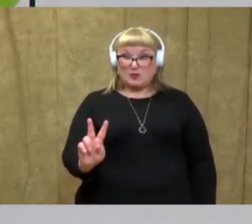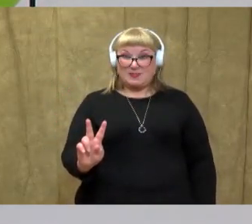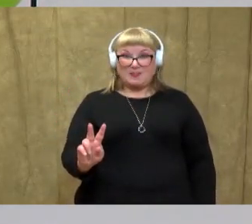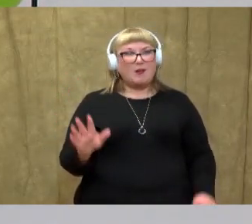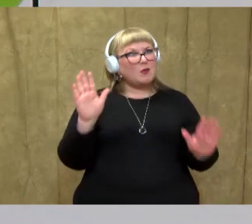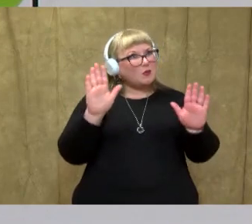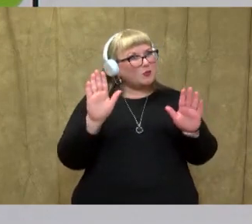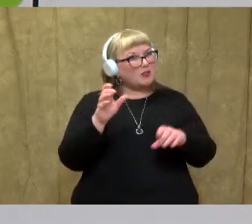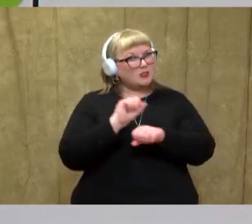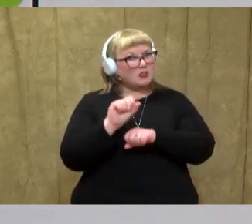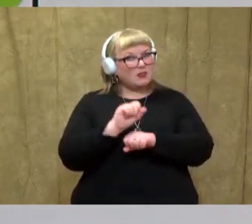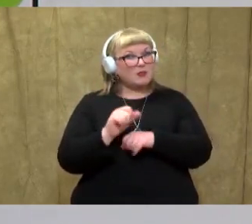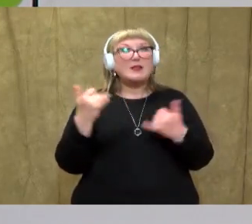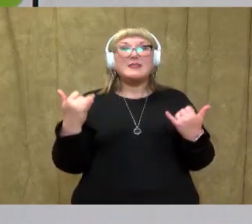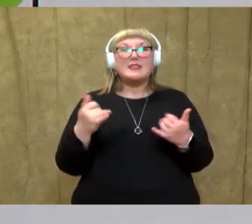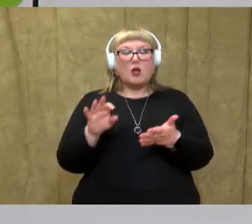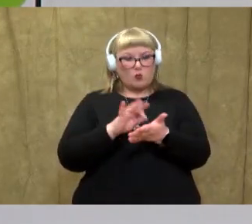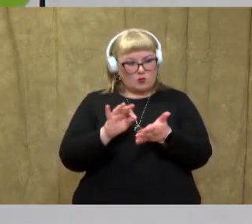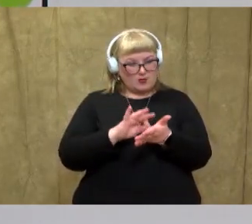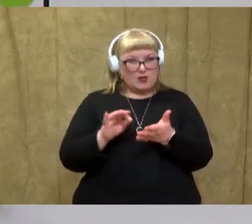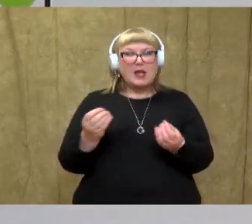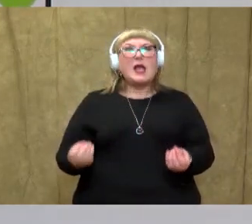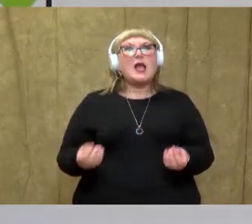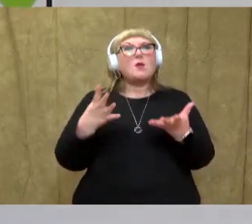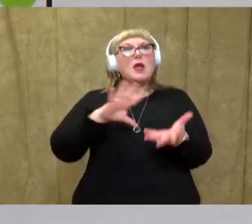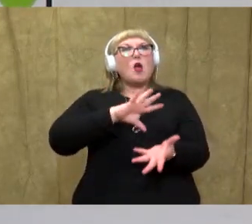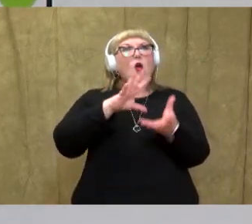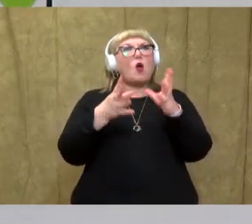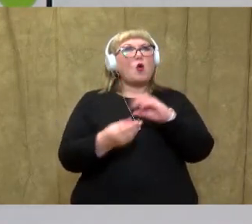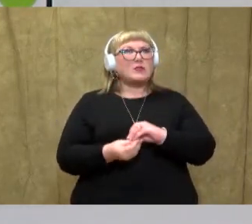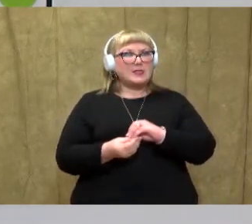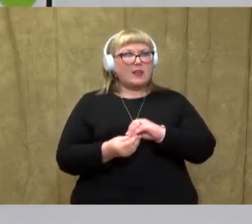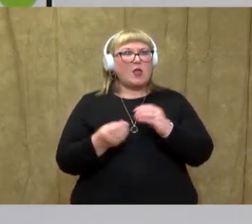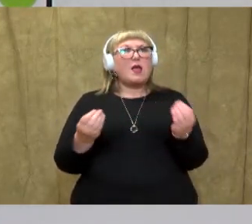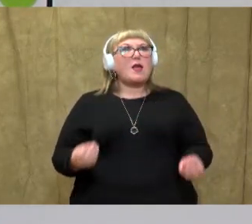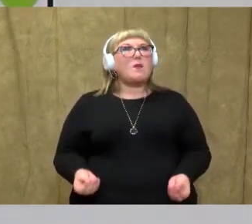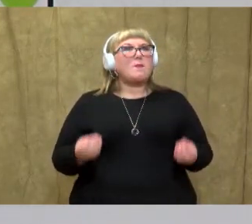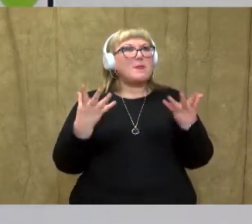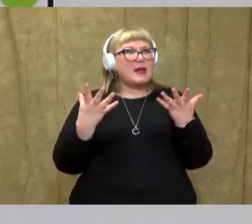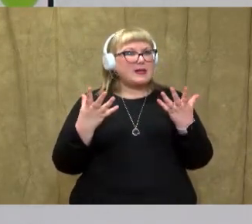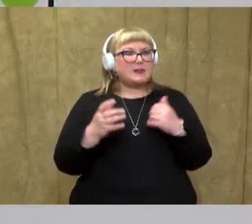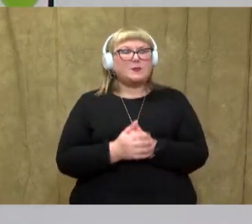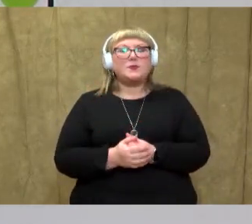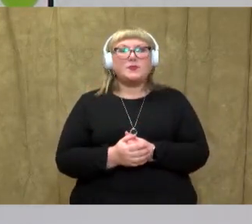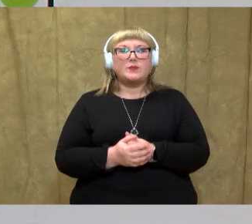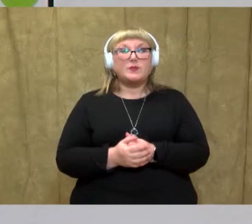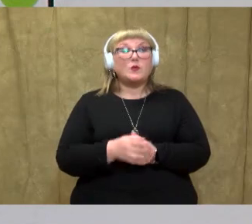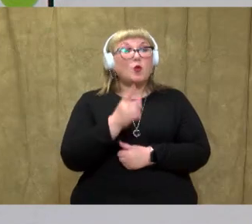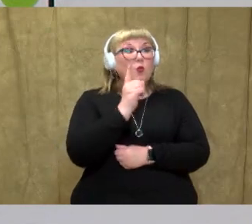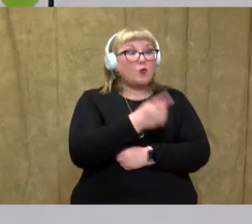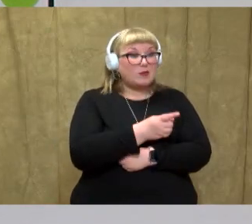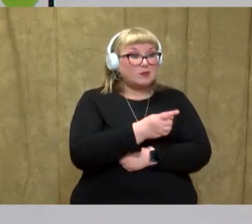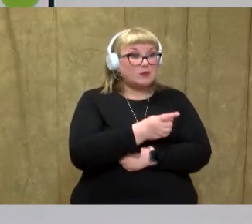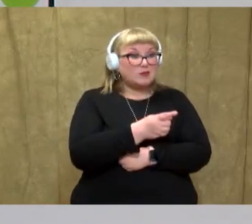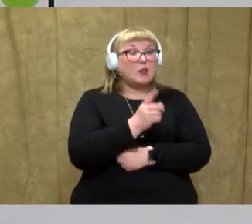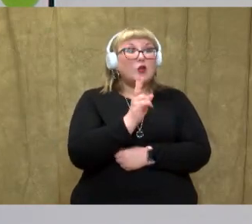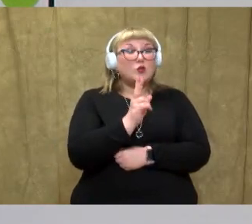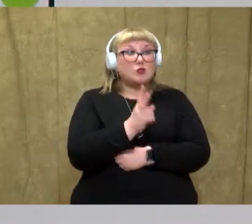2. Great job. Now let's count how many dots we have all together in our 10 frame.